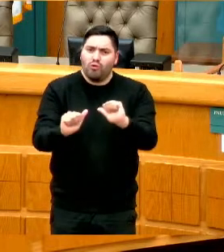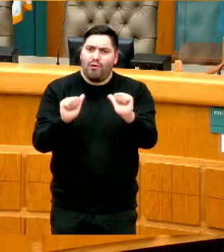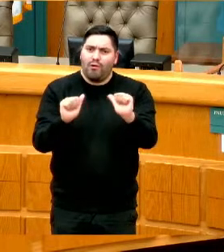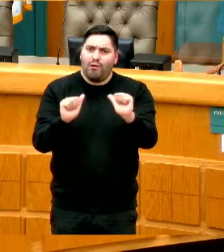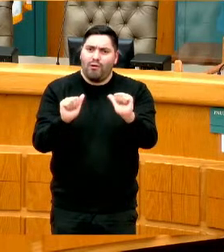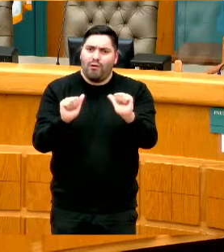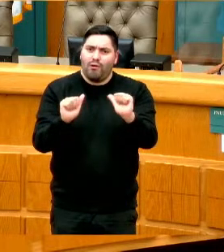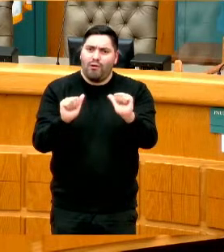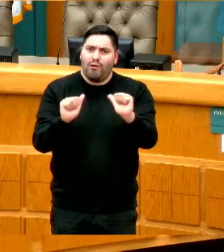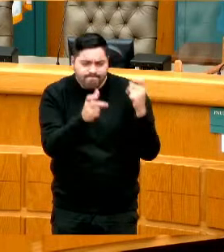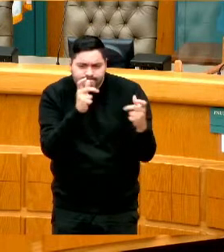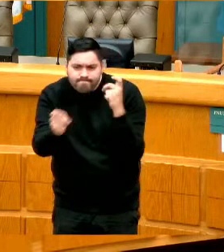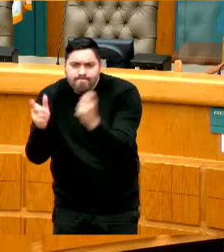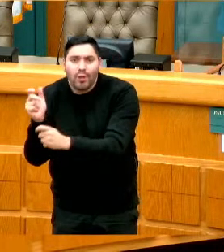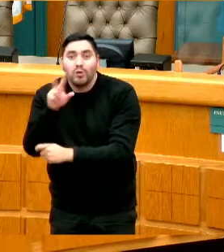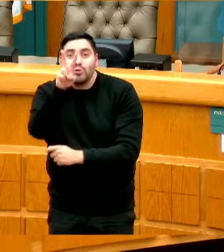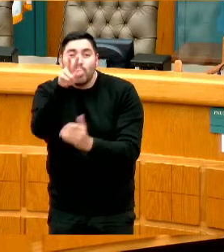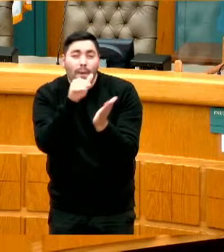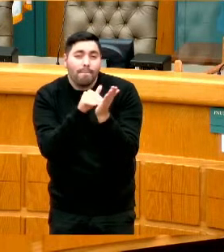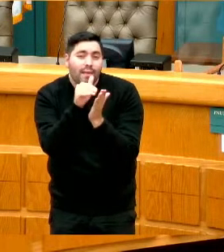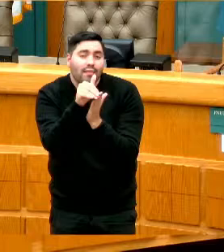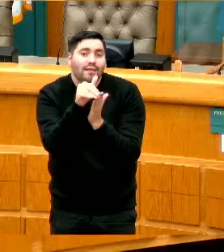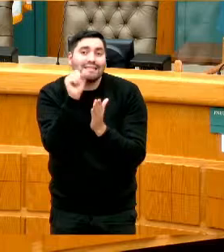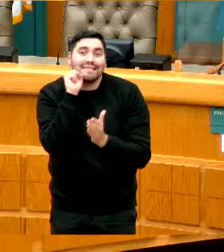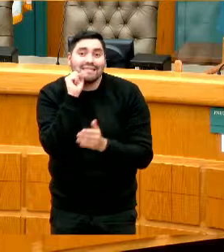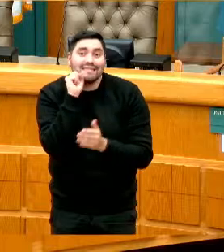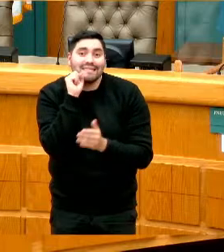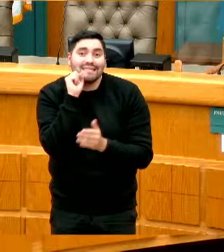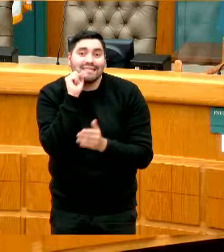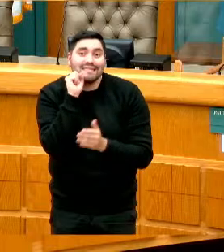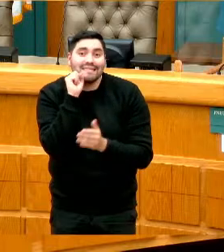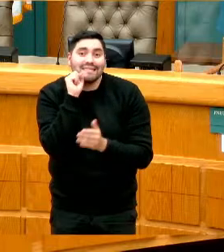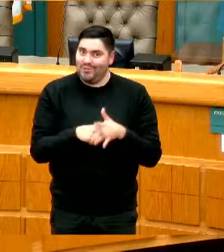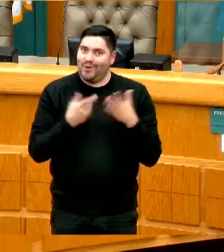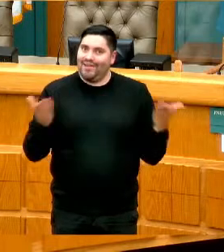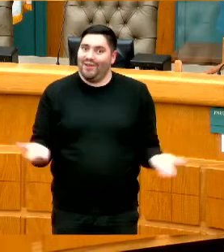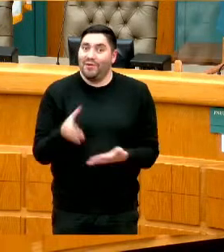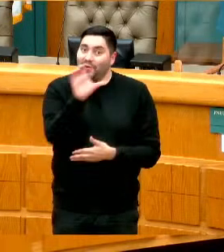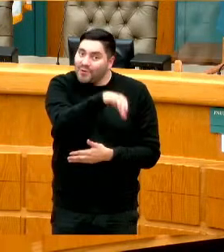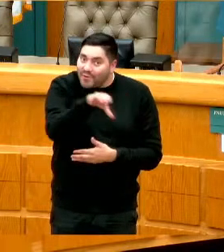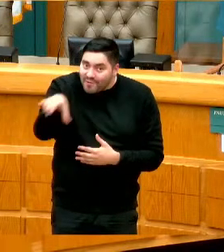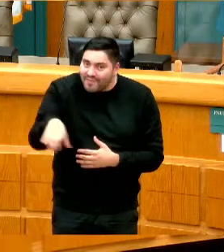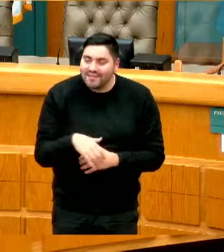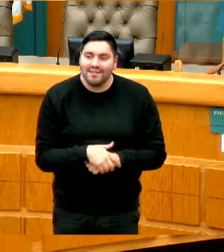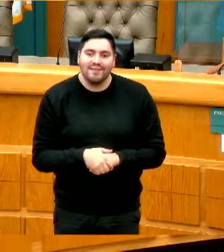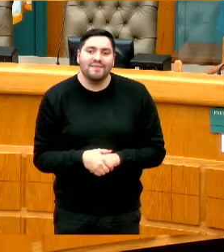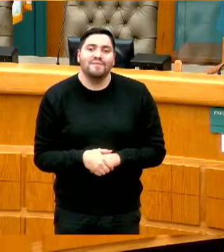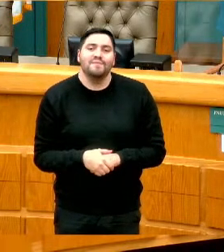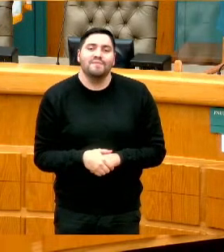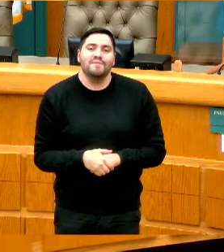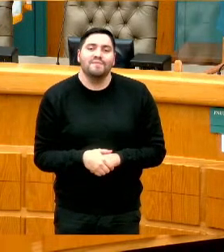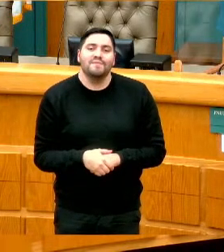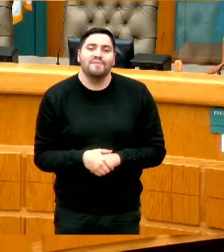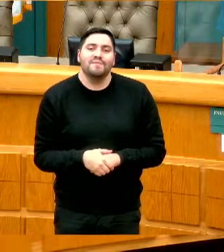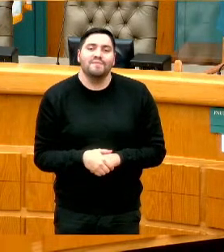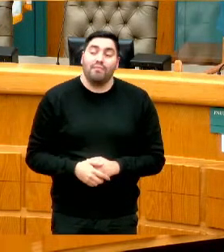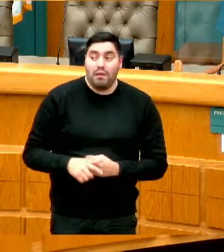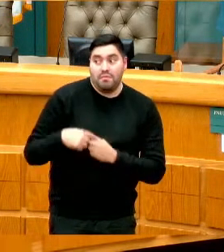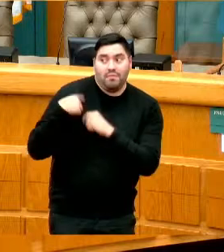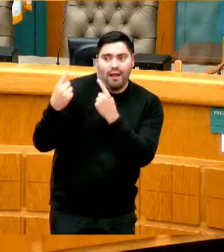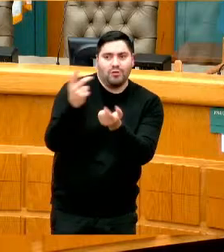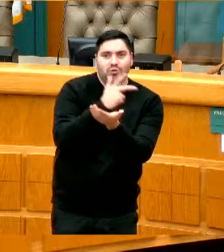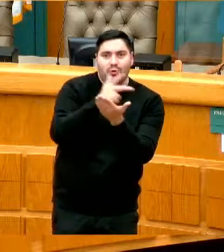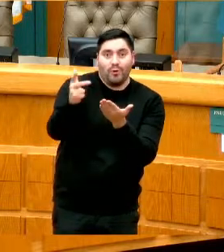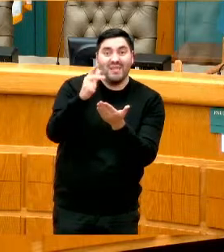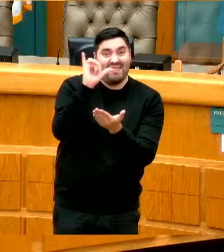million seniors, the Save Our Senior program that was started right here in Corpus Christi. So in the last 3 weeks, the